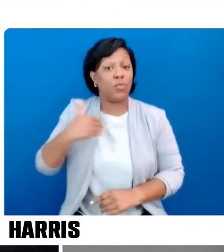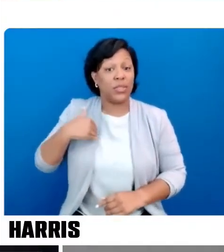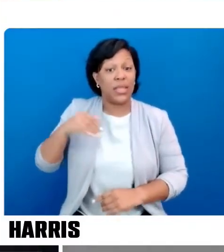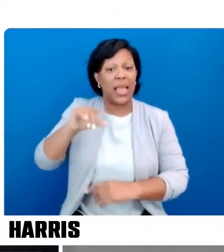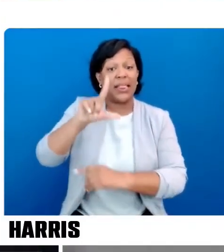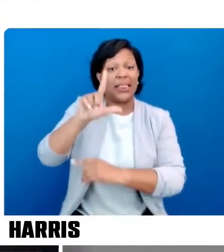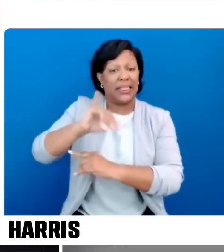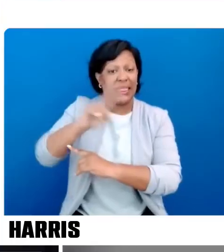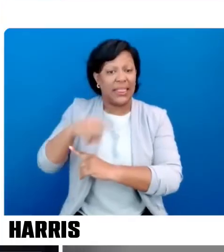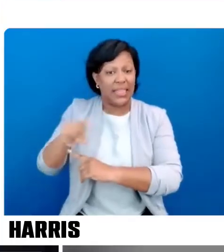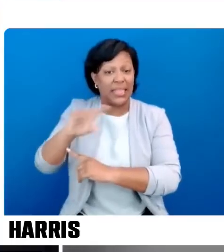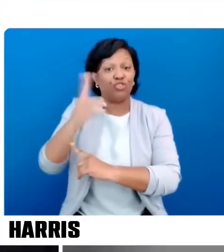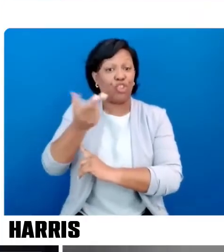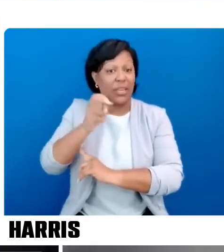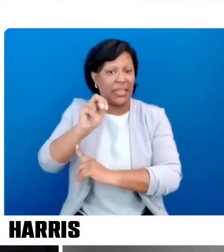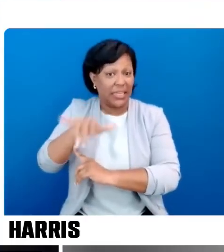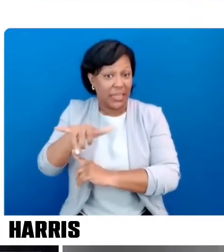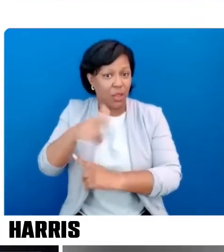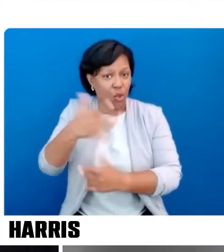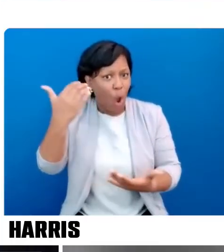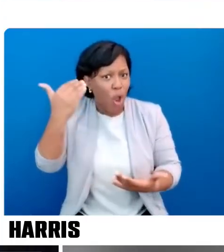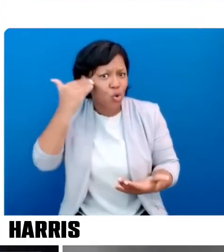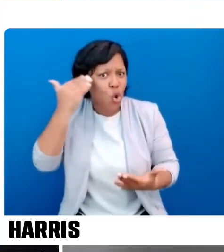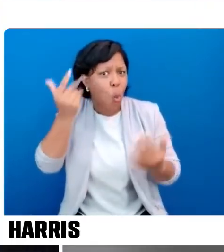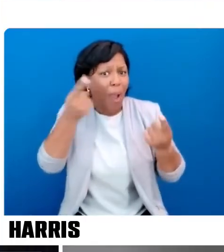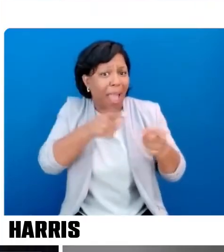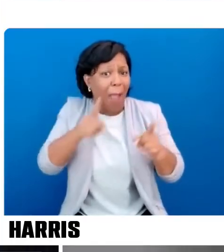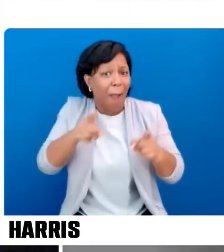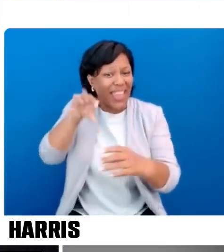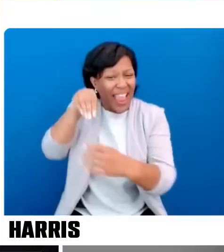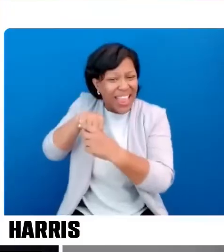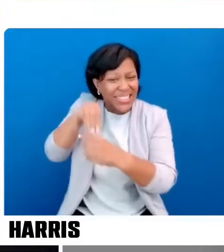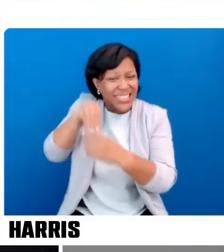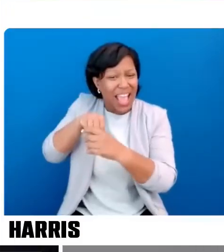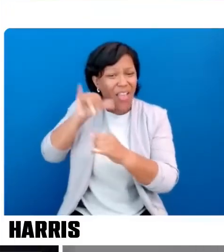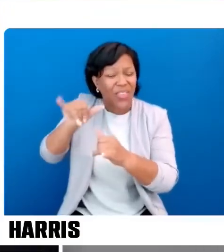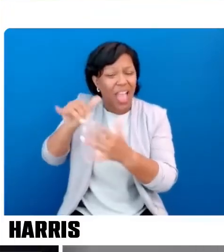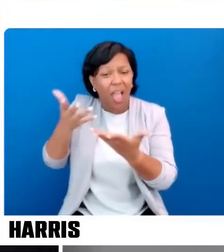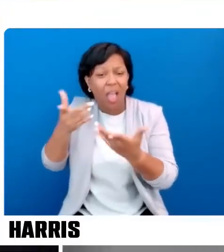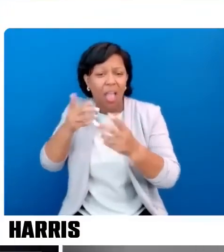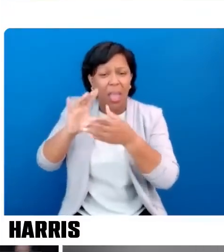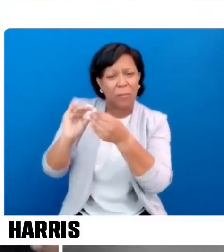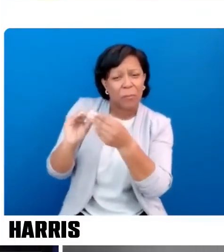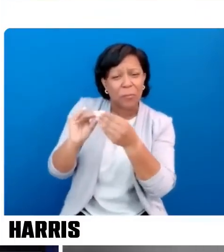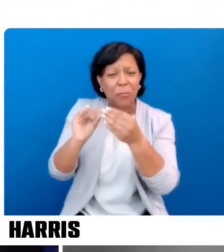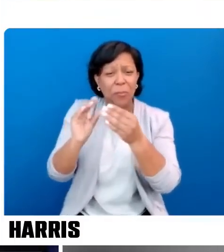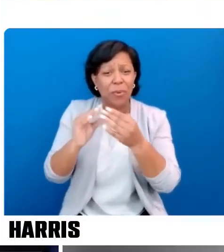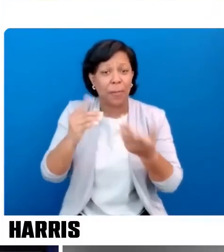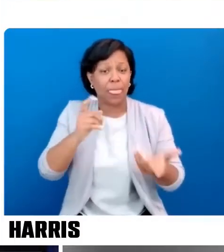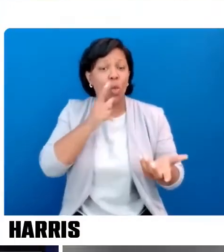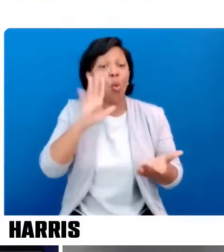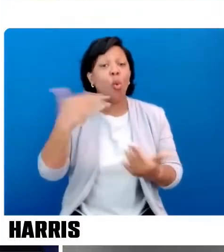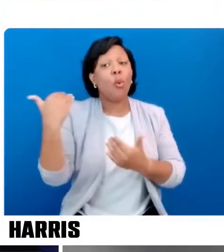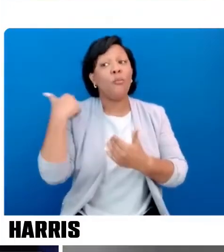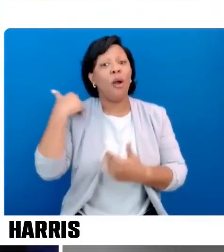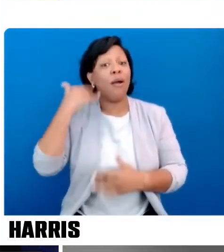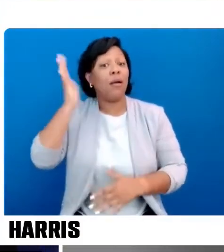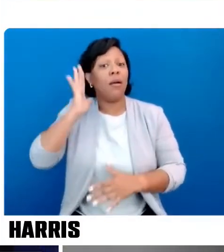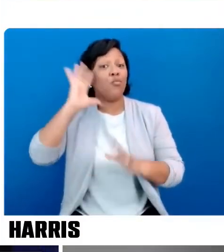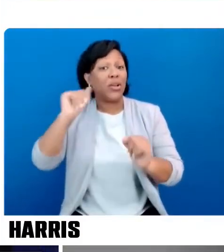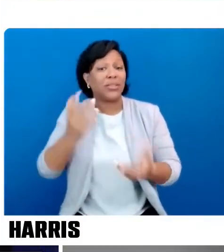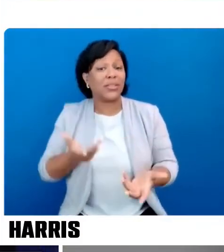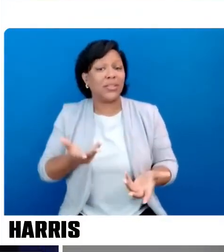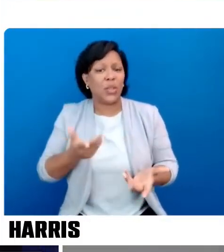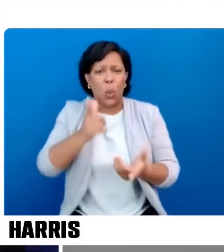the inside track on who the former president is, if he didn't make it clear already, just ask people who have worked with him.